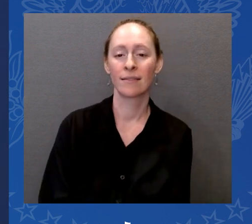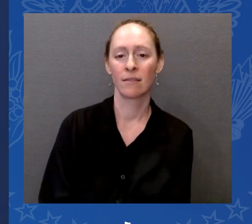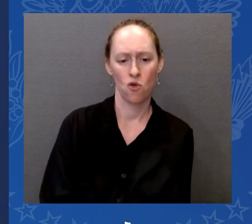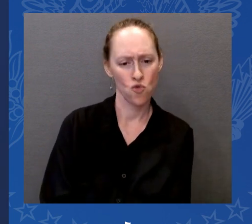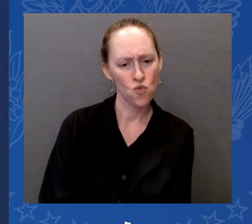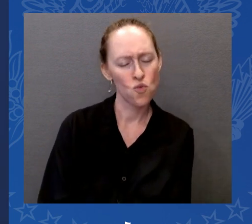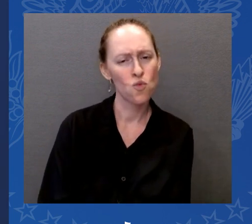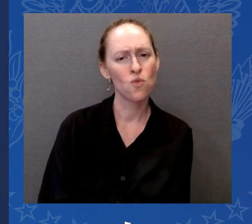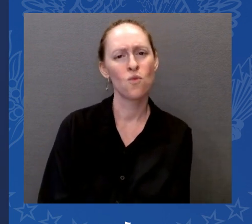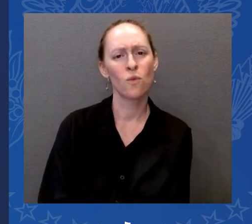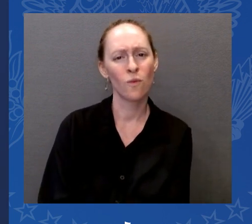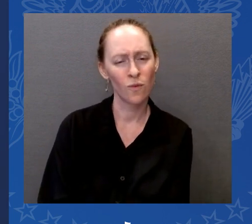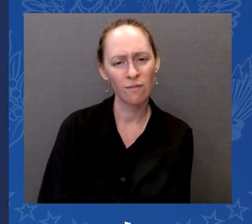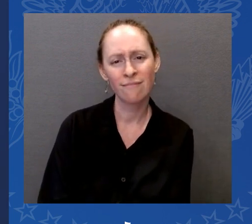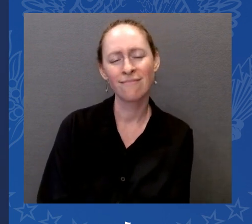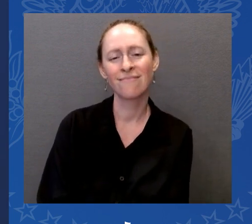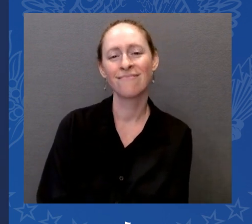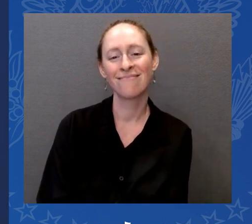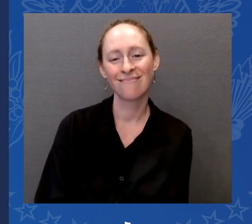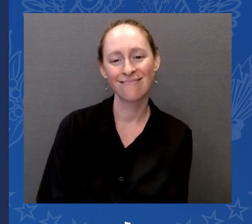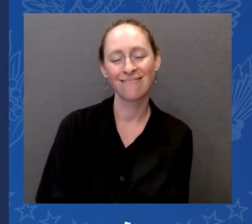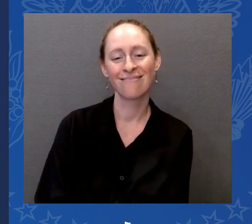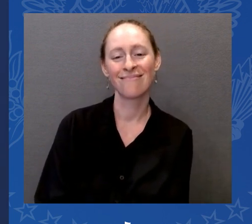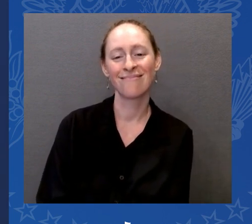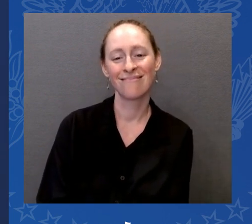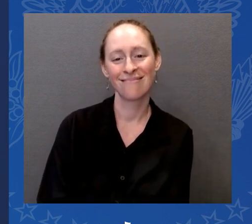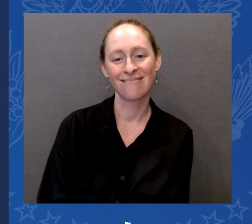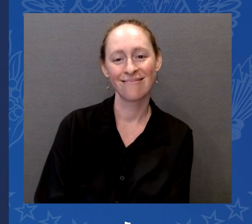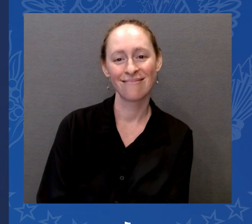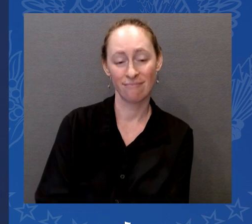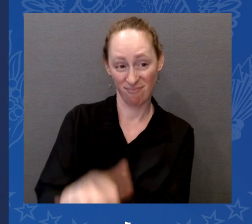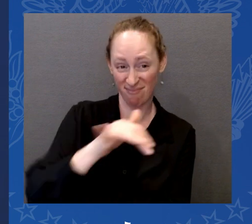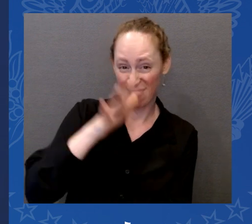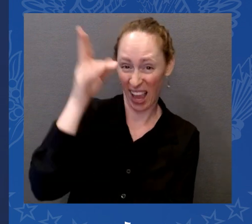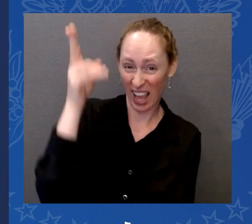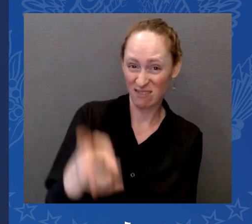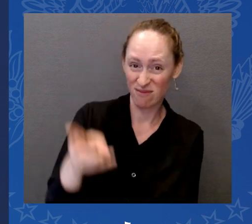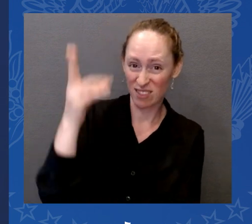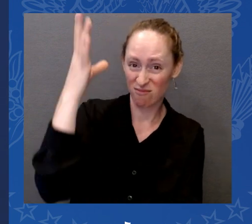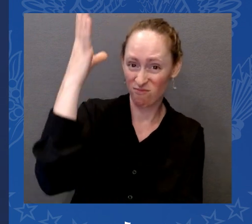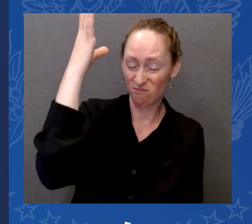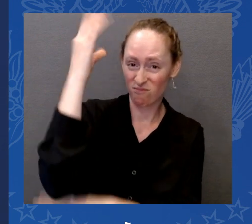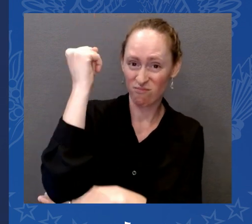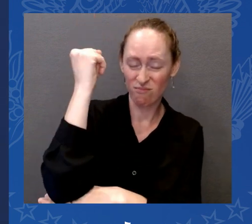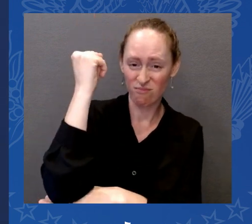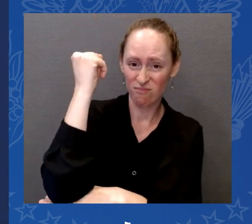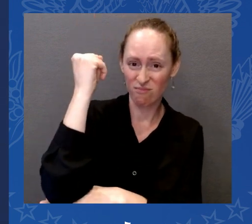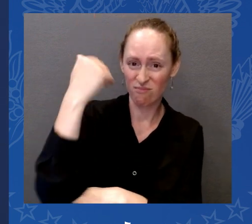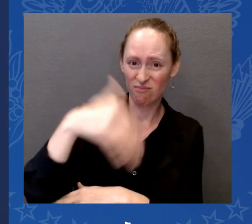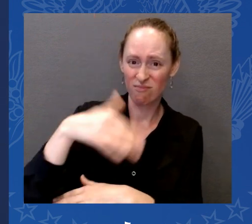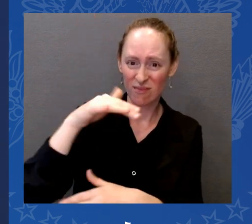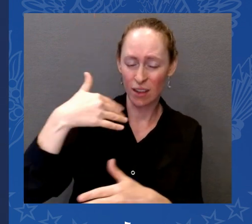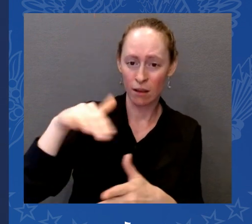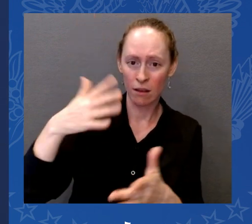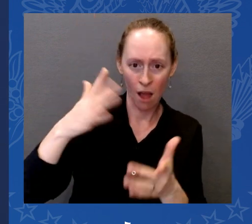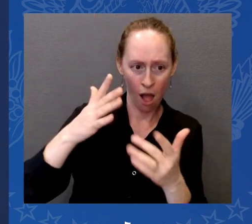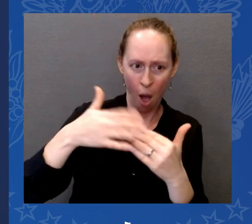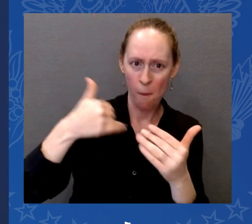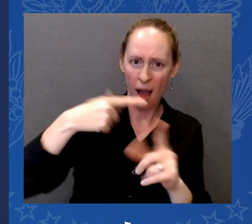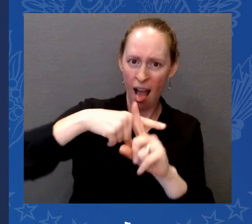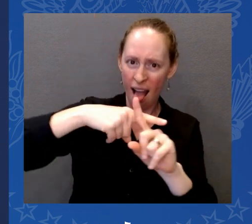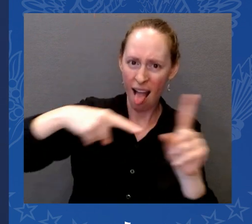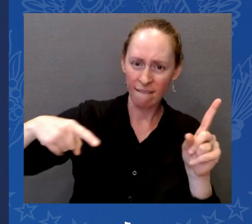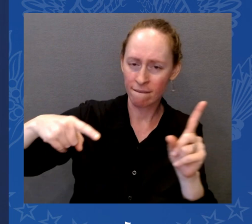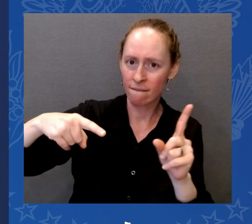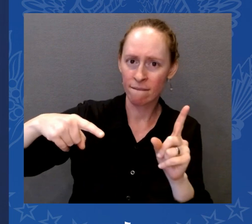deficit, cut the deficit in half. As I said, this follows a historic drop of $350 billion last year. And we're going to